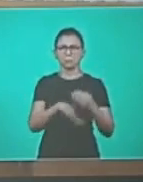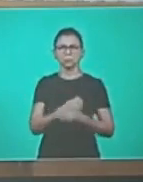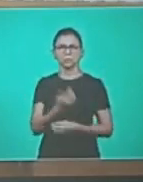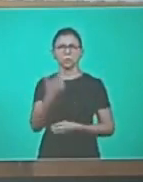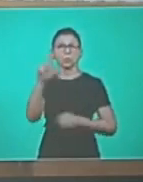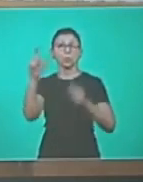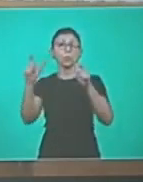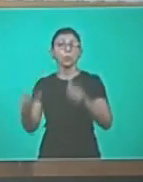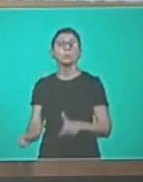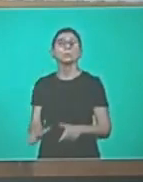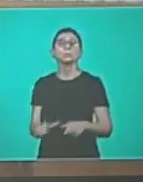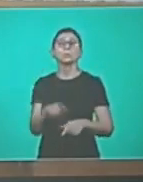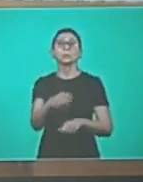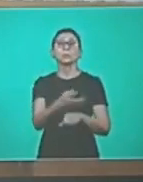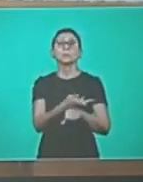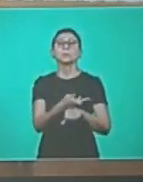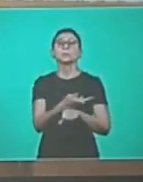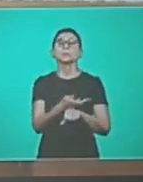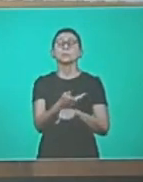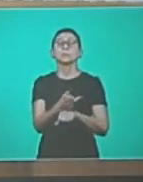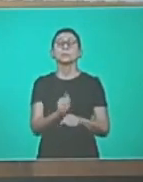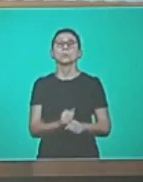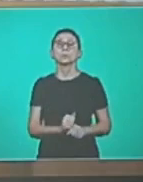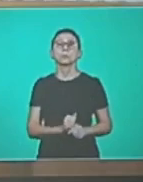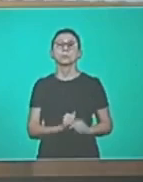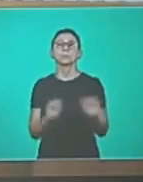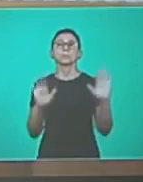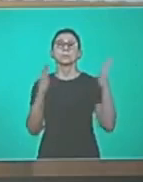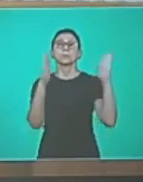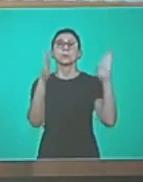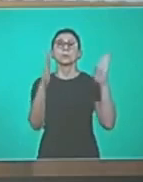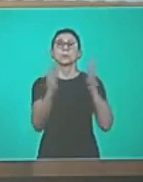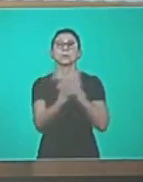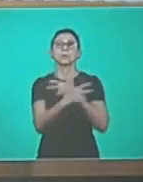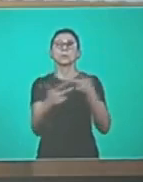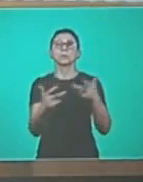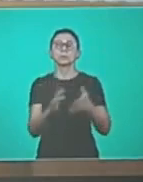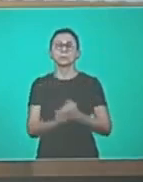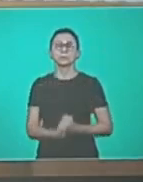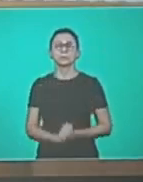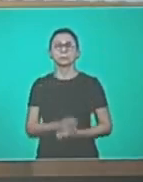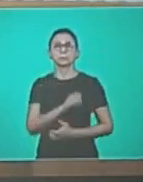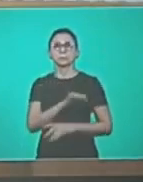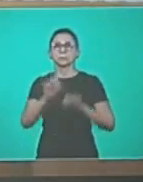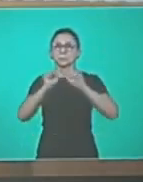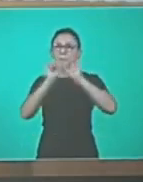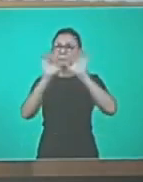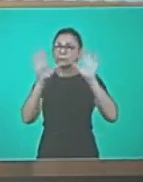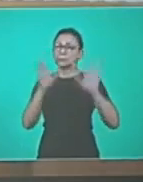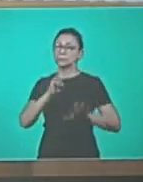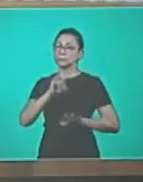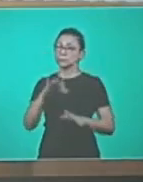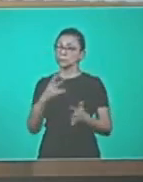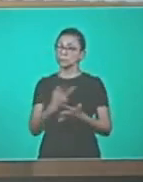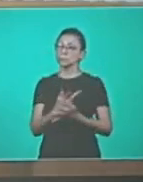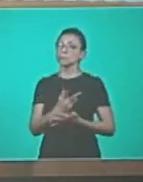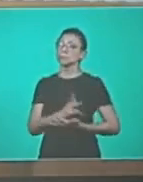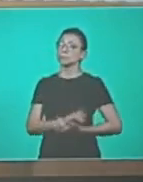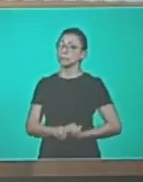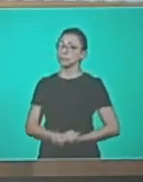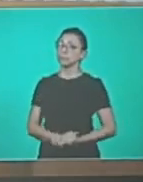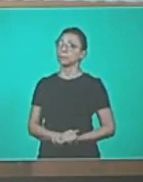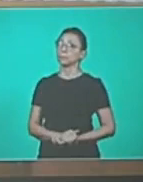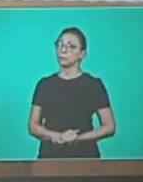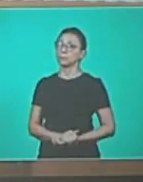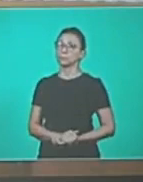that is not related to the gospel of Jesus Christ. So we like to have that very clear to to everyone. If